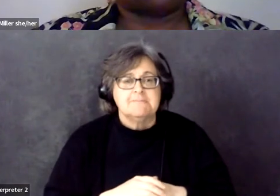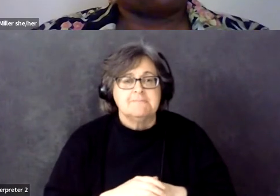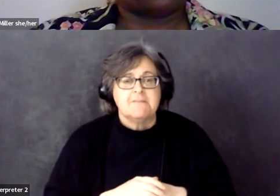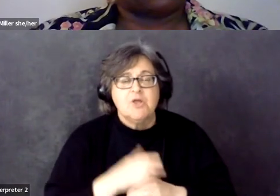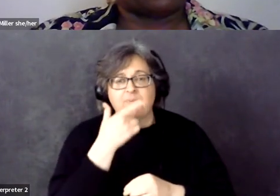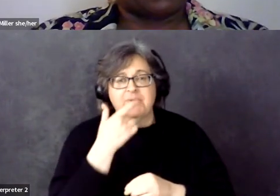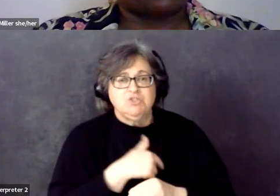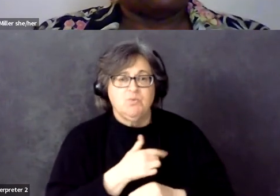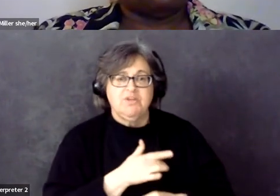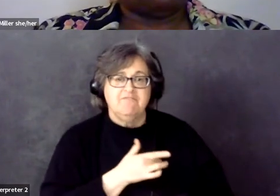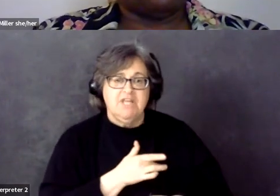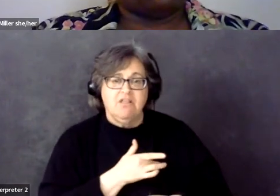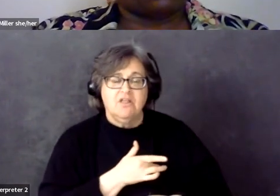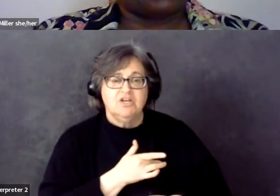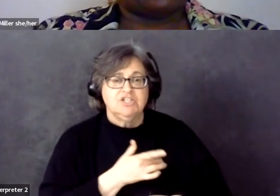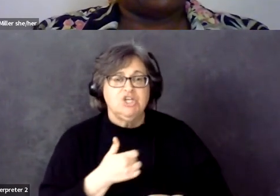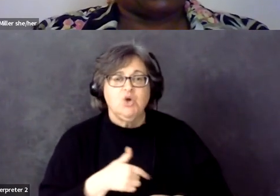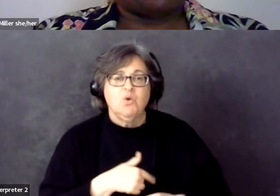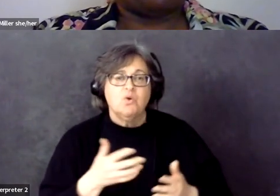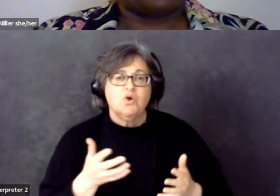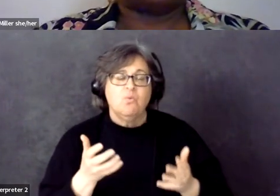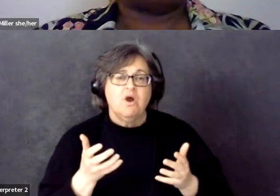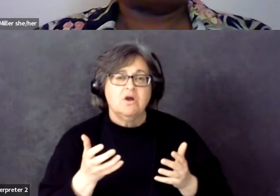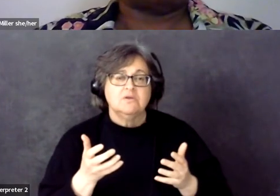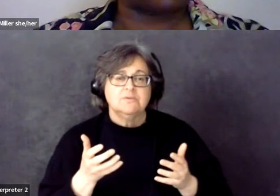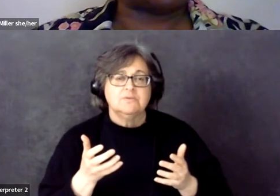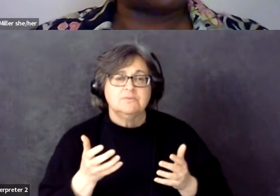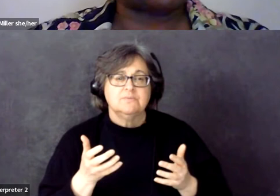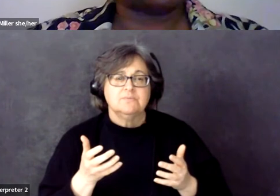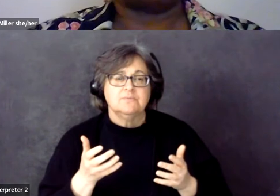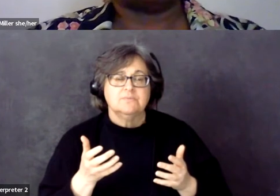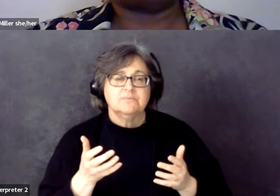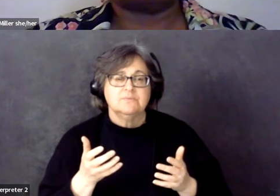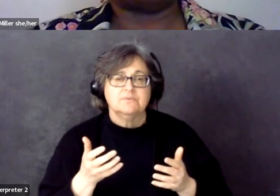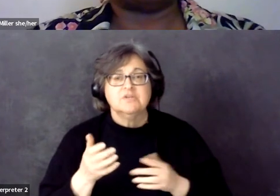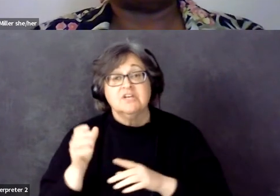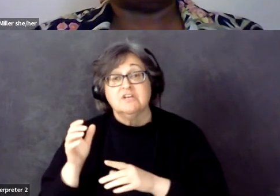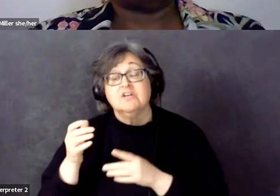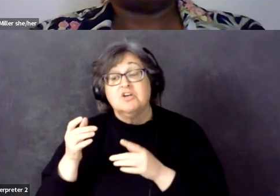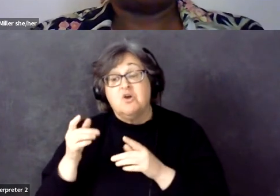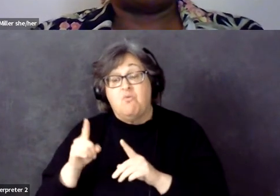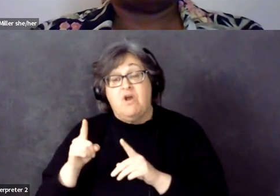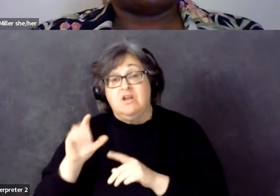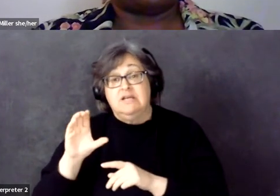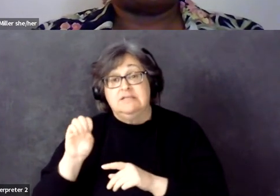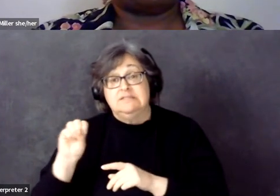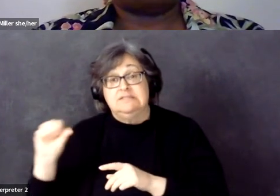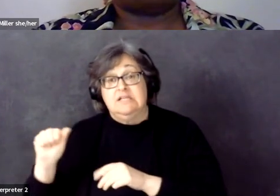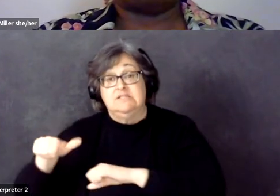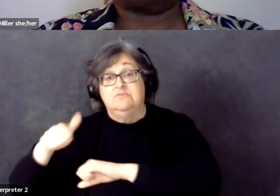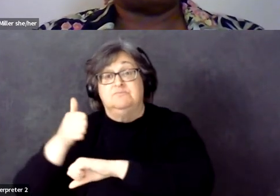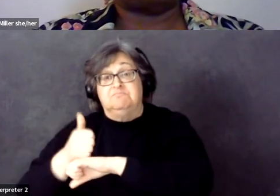because we also feel that we want, as CESSA is implemented,